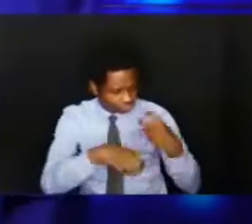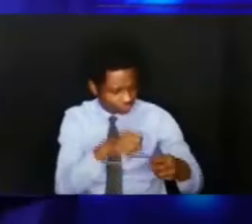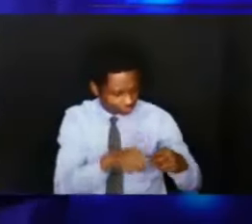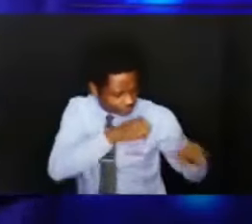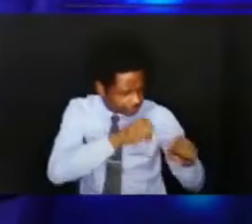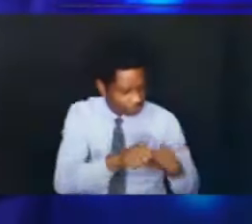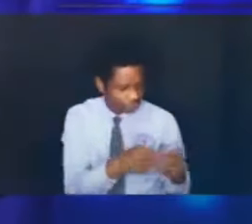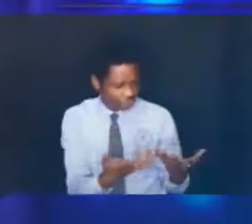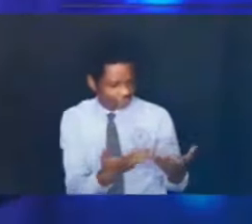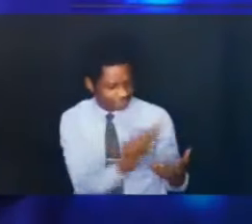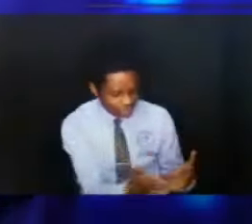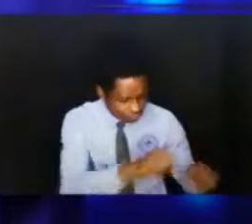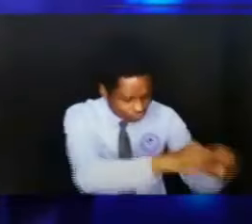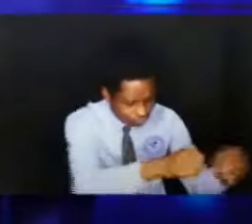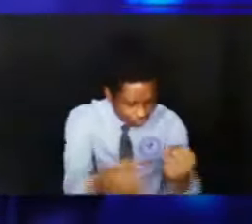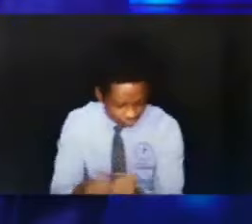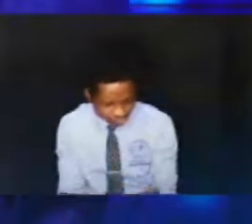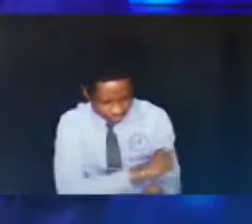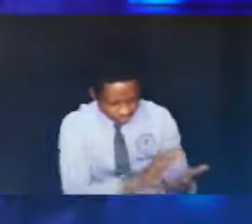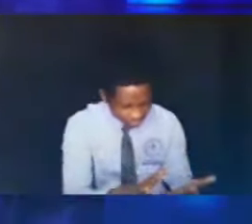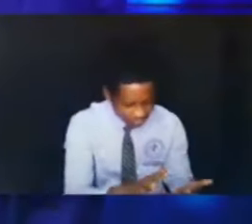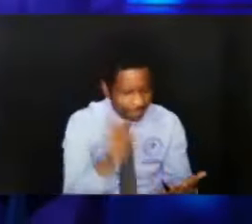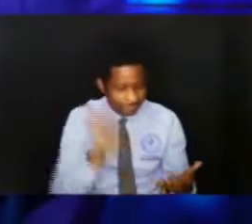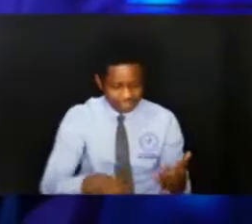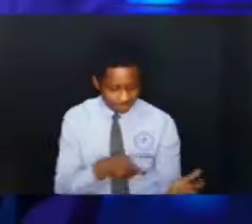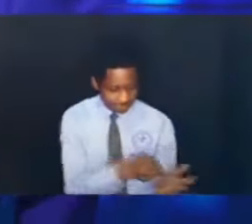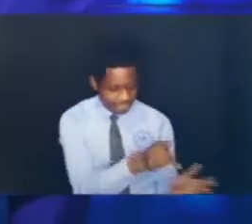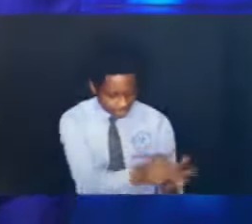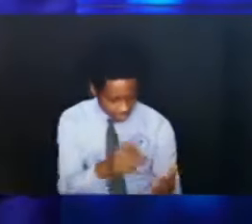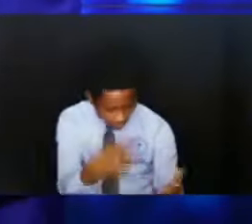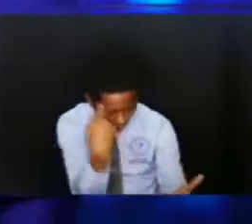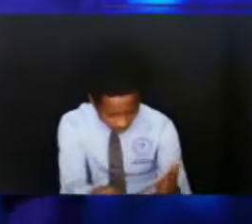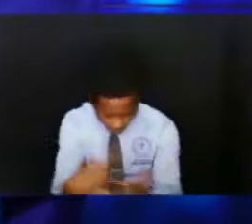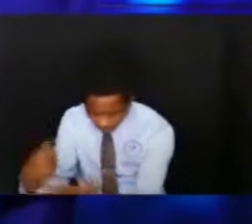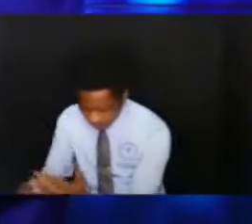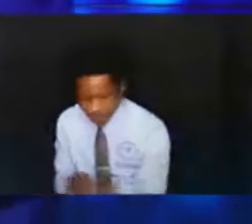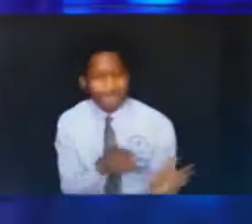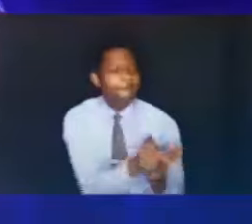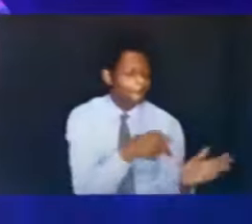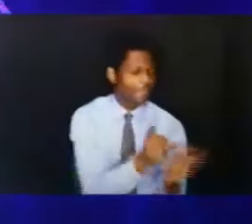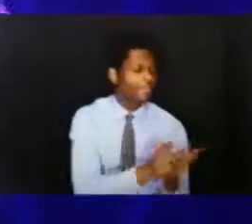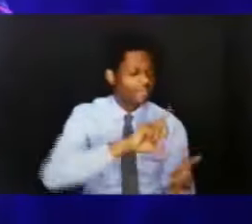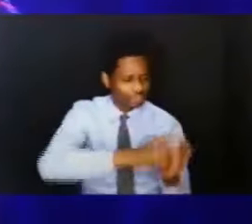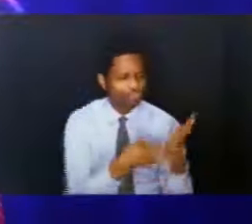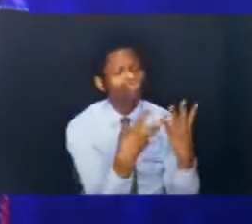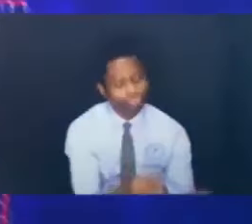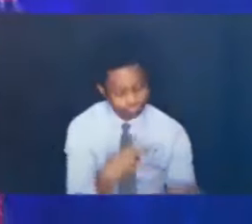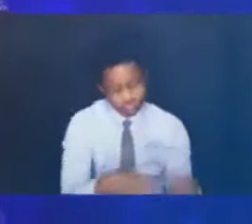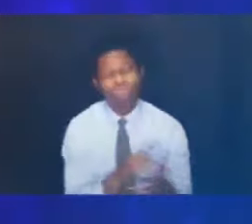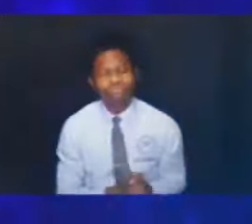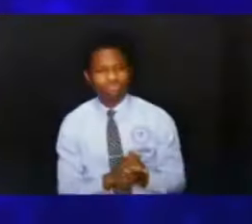beba. Awesome. Compensation. And a baso bit you be campa obey and pepe. But reconciliation and